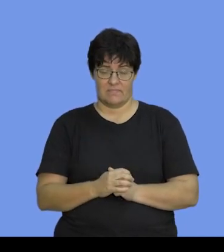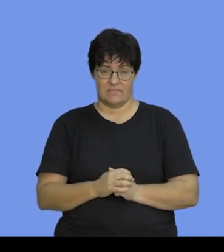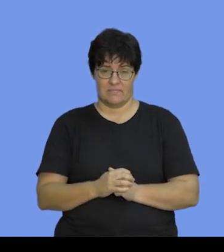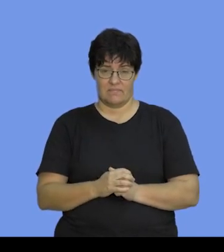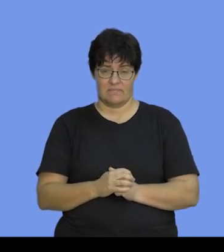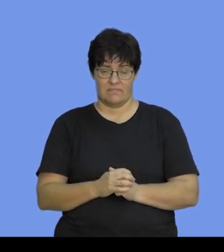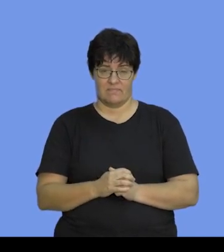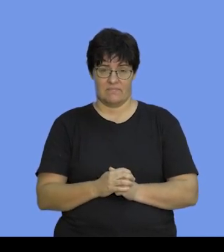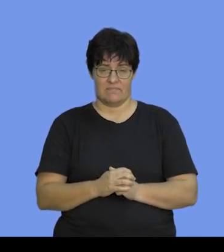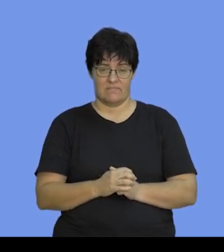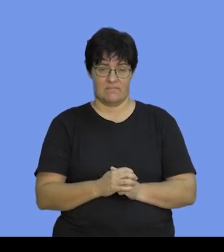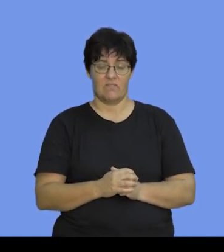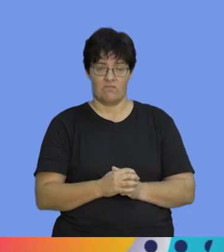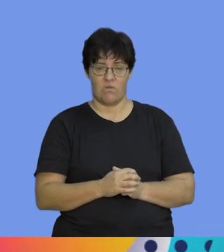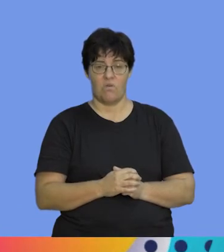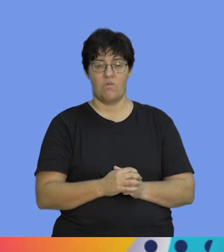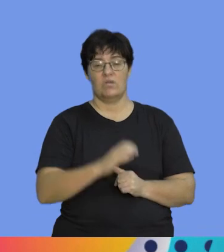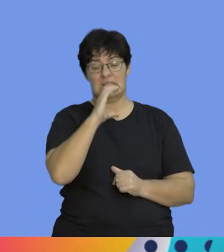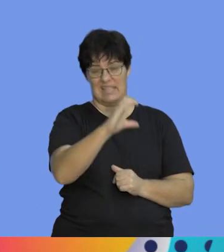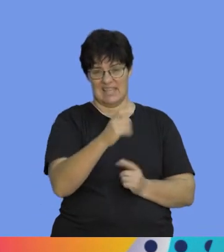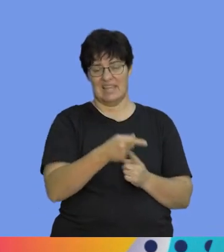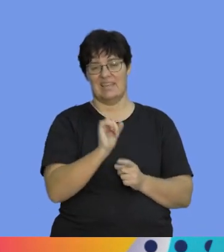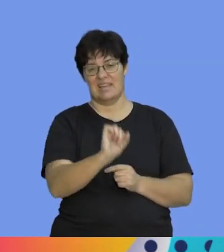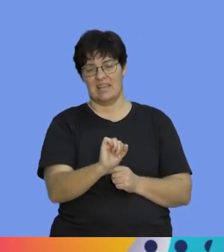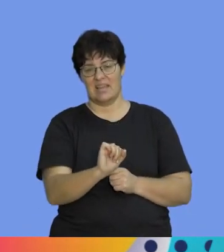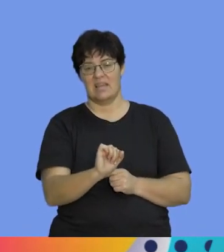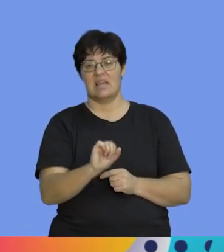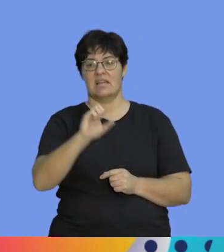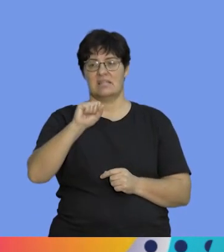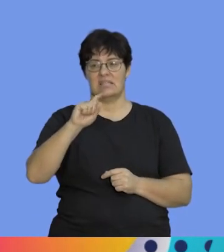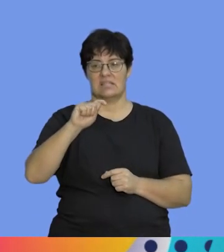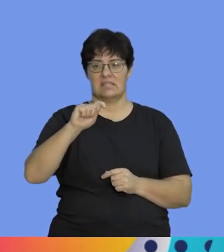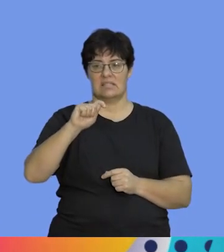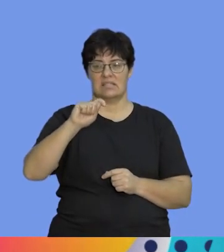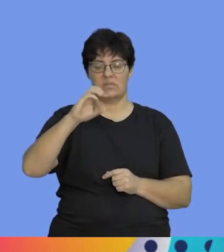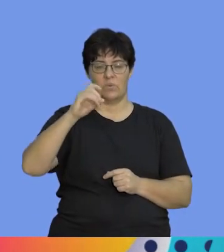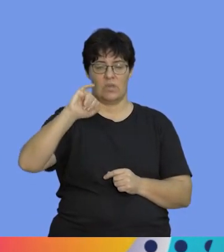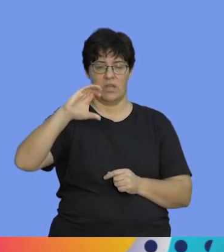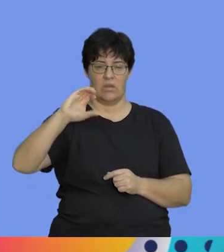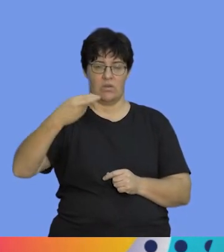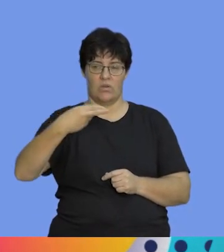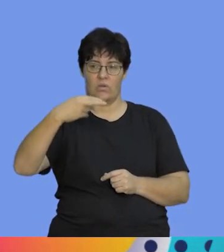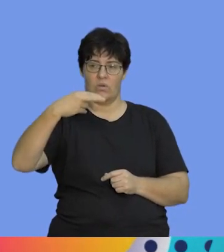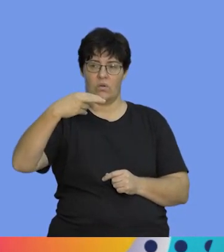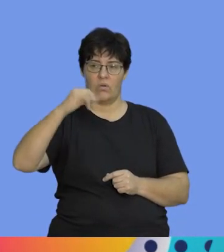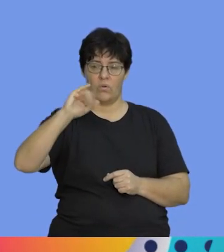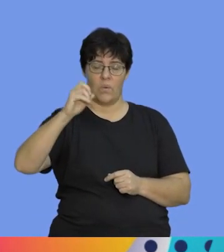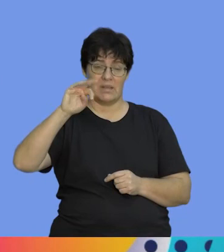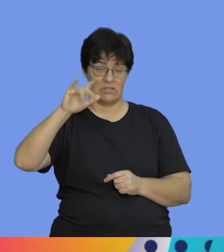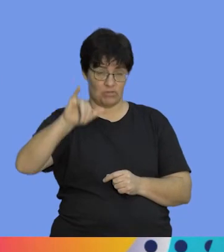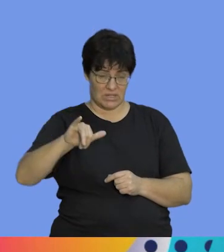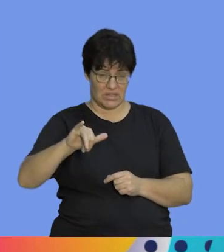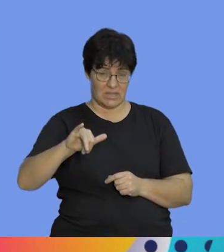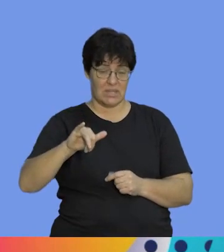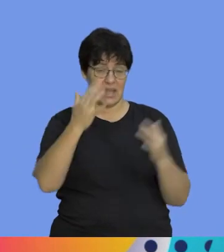M/mv, right? So that's as far as, concentration and the stoichiometric calculations around concentrations of